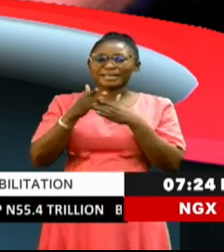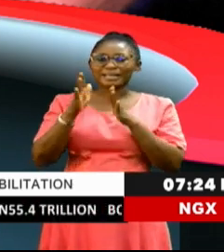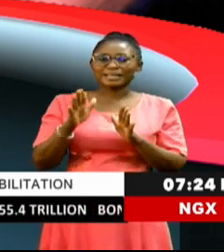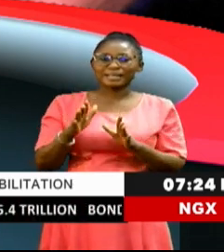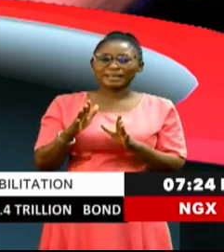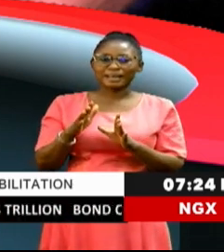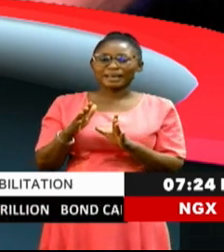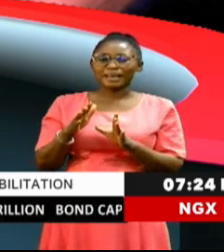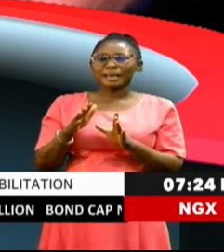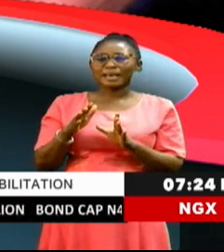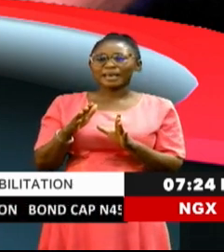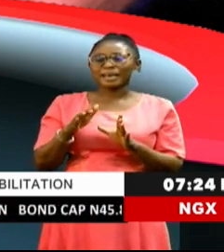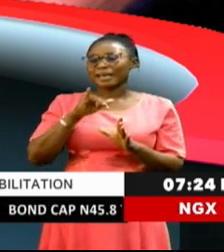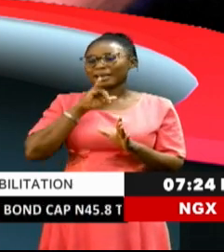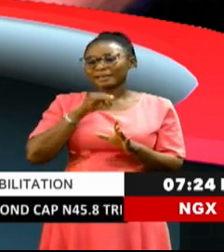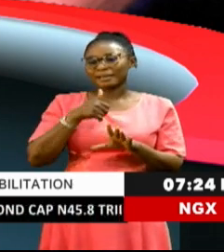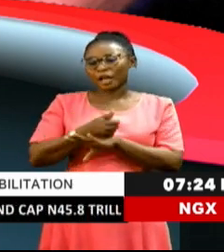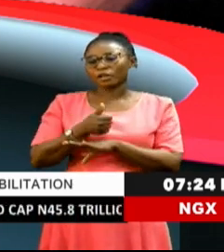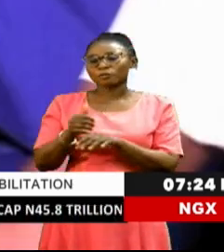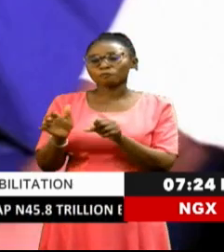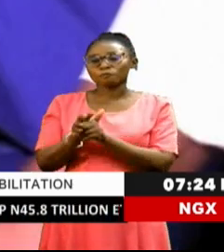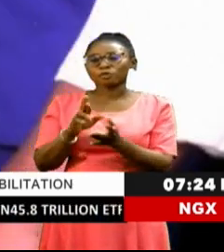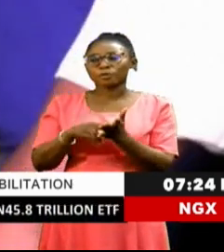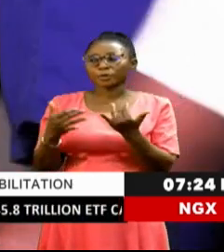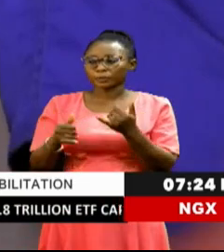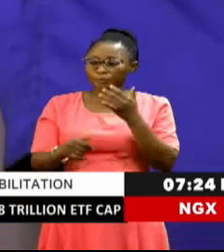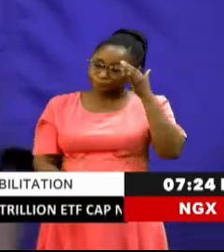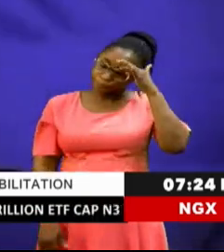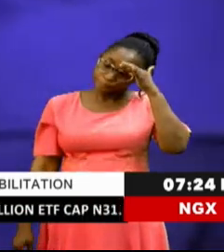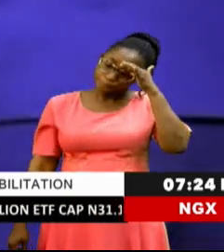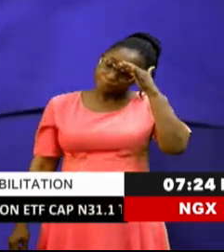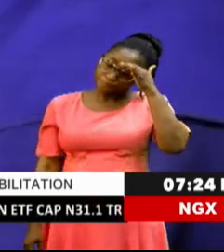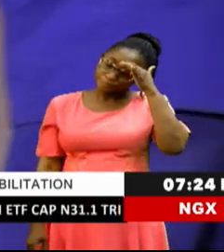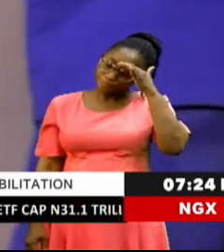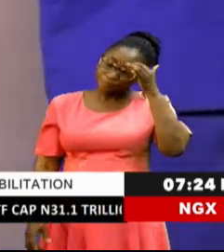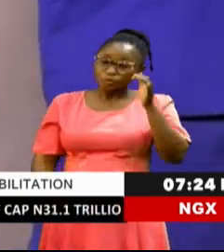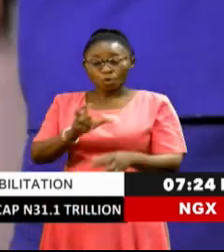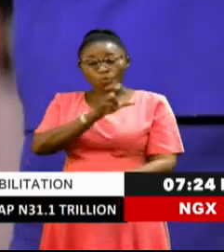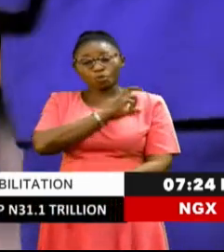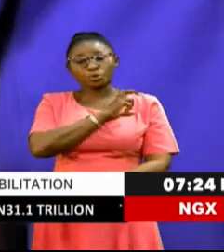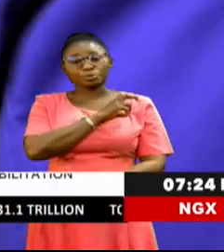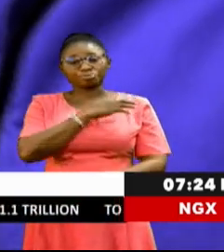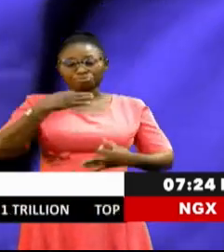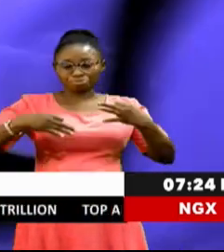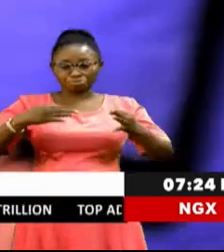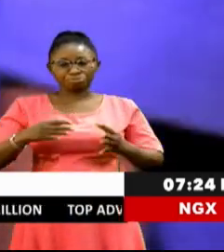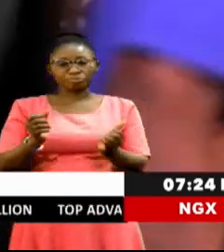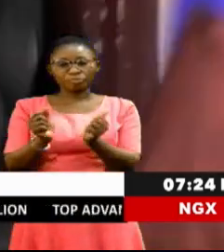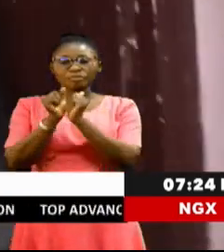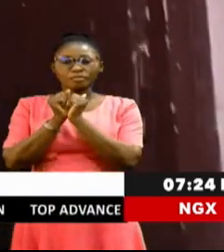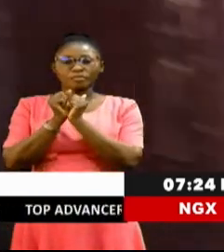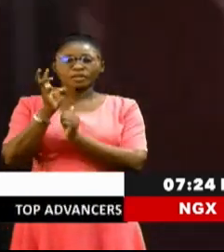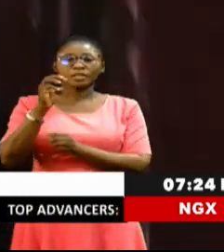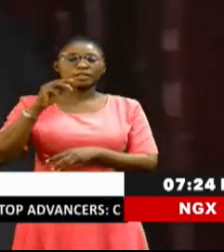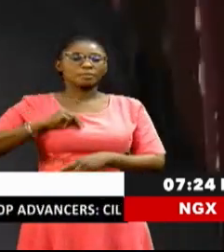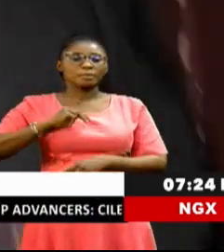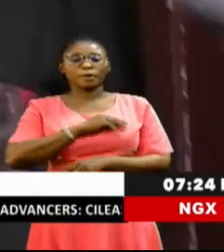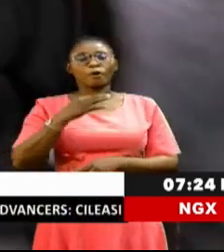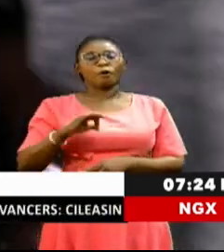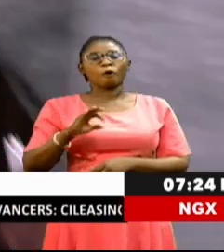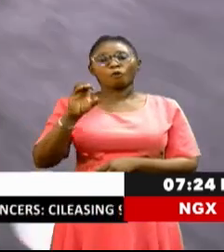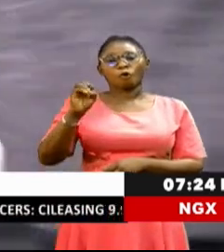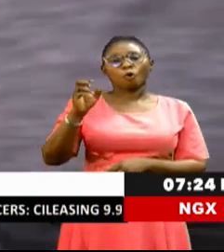main rival. Francis Odojo has a report. Police and prosecutors arrested six members of the Cote d'Ivoire